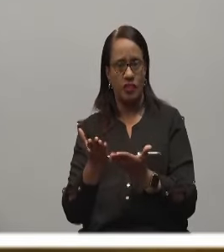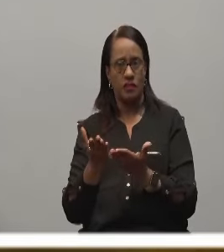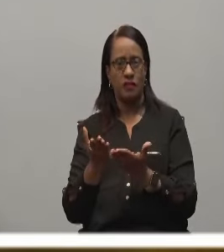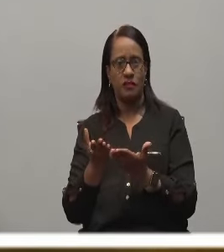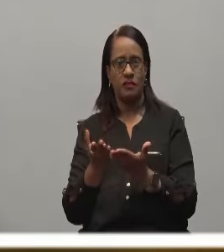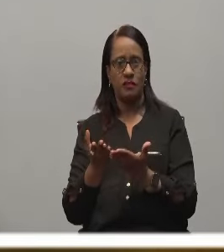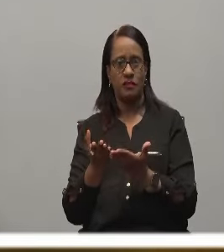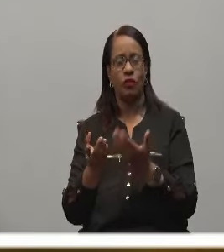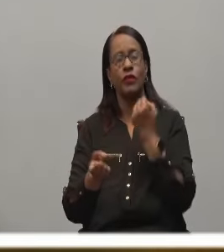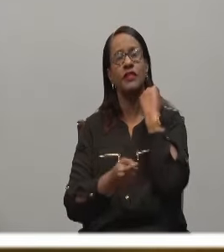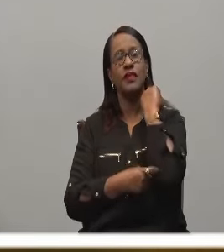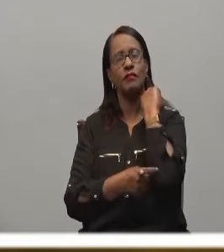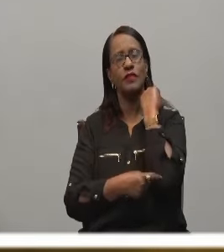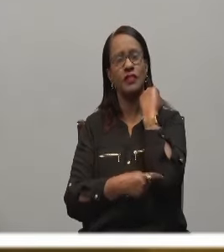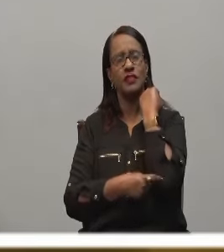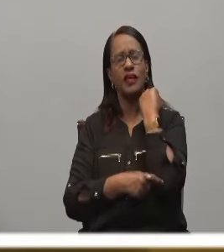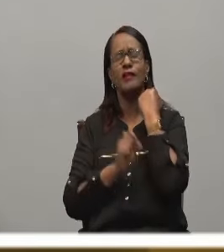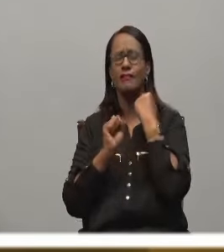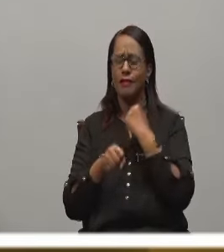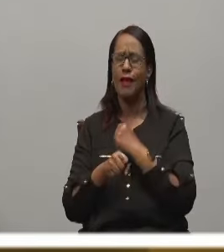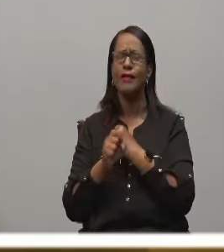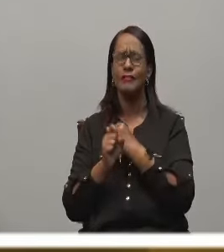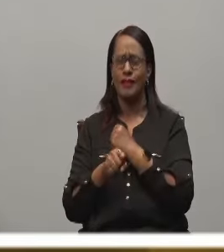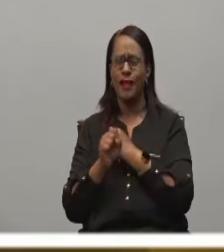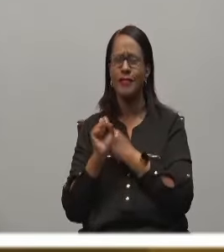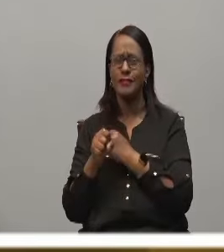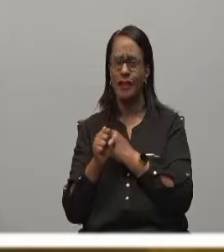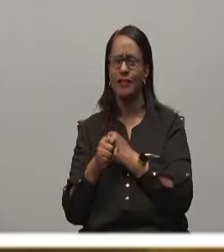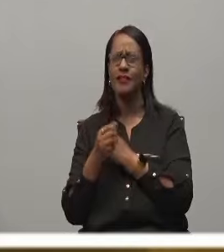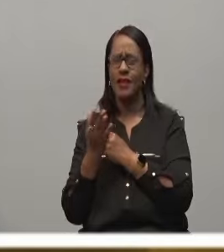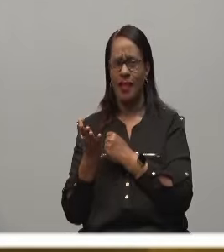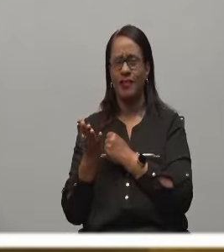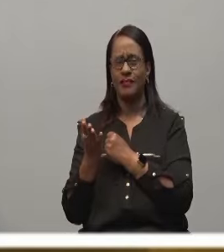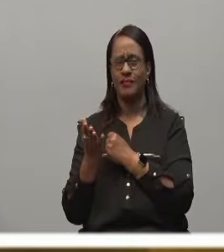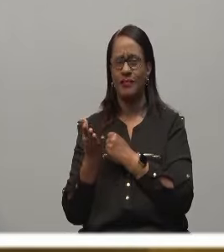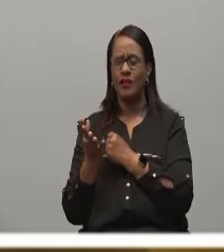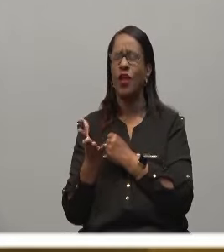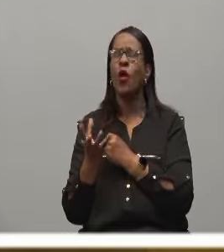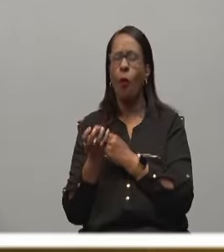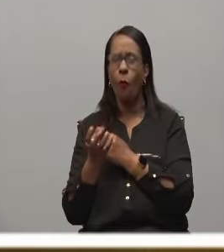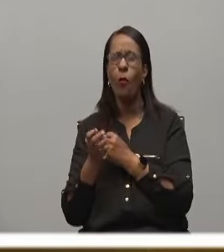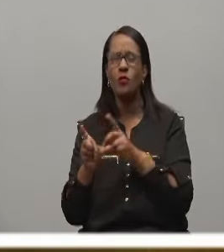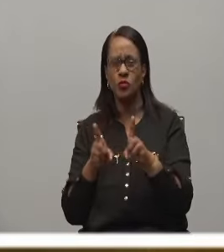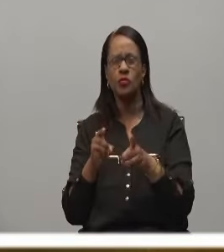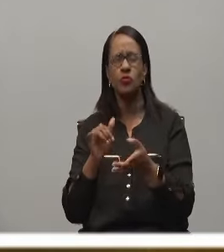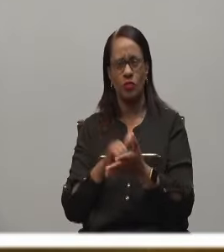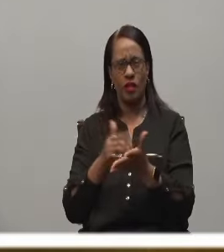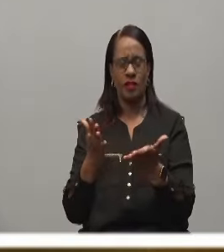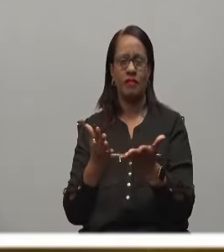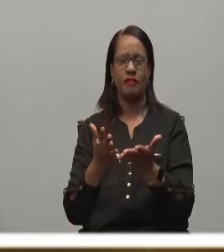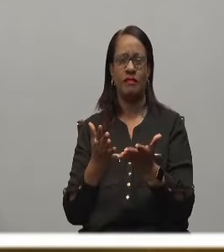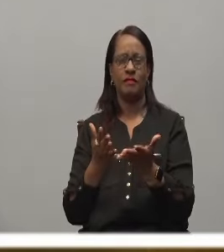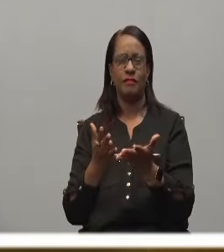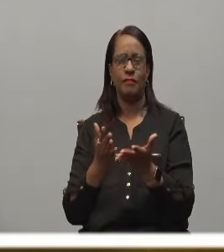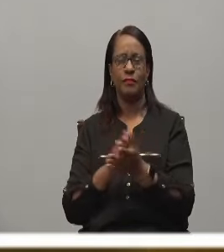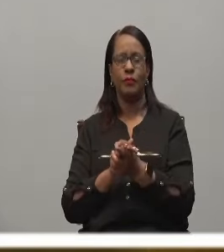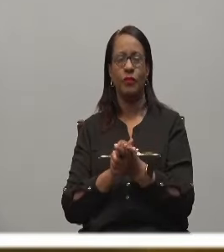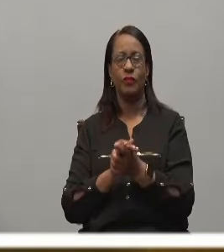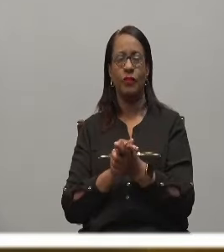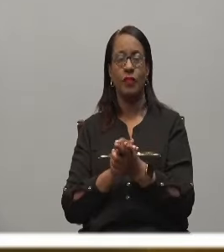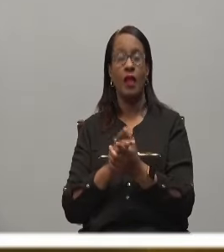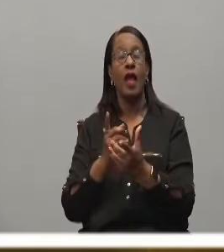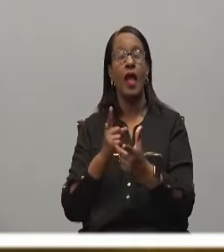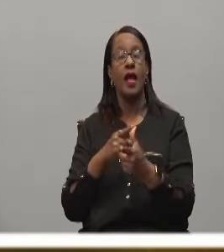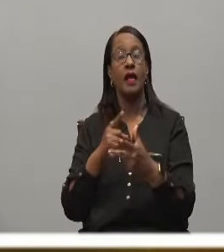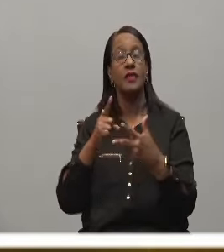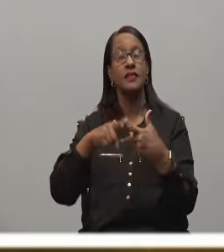it. Come on, what's wrong with you? The suggestion. The second is the delight, where we start